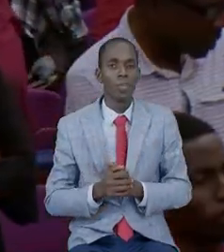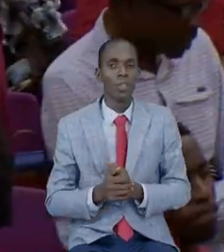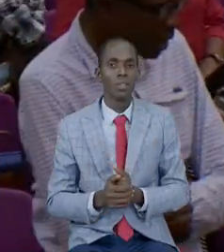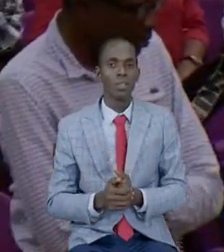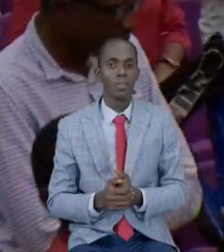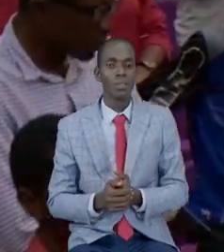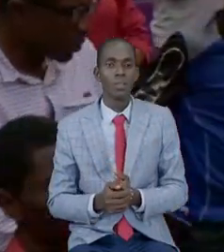let's rise up